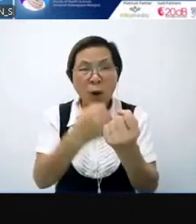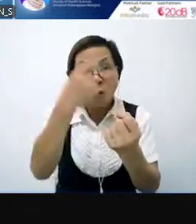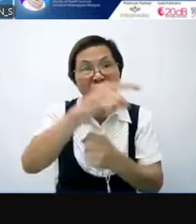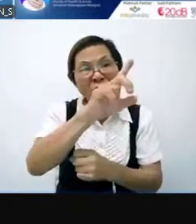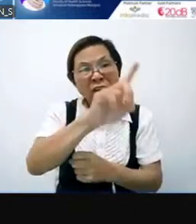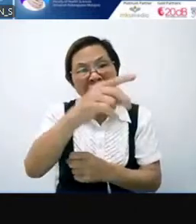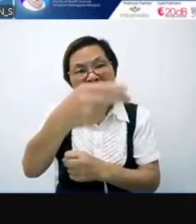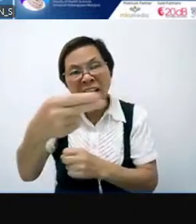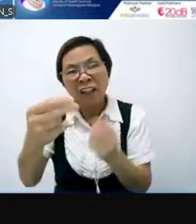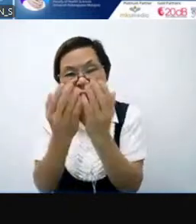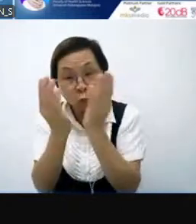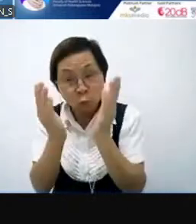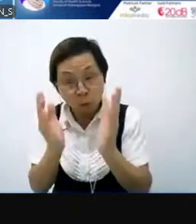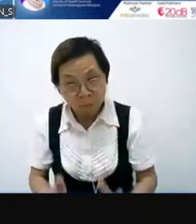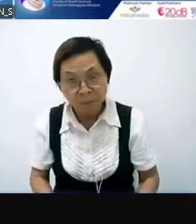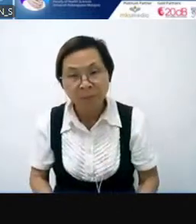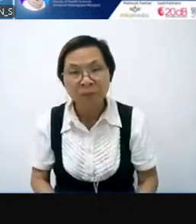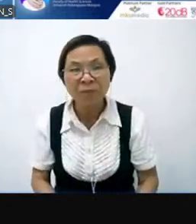students.